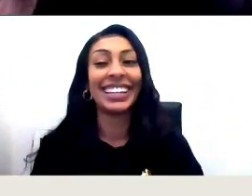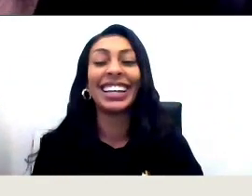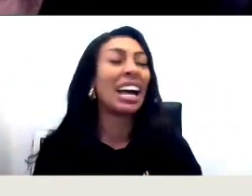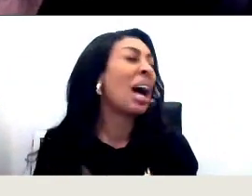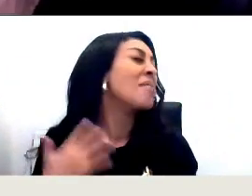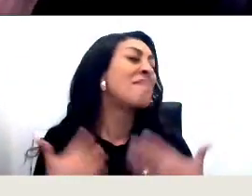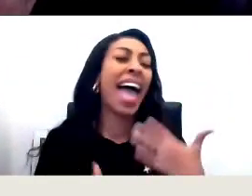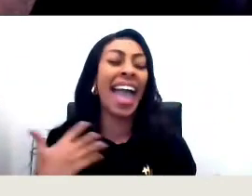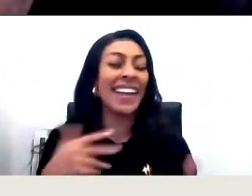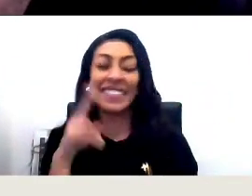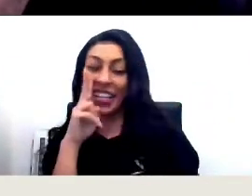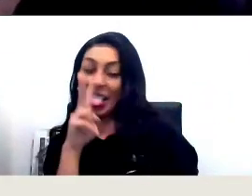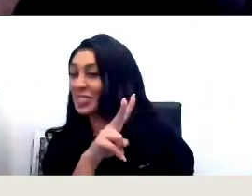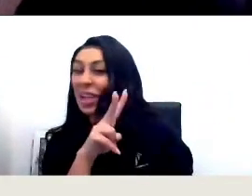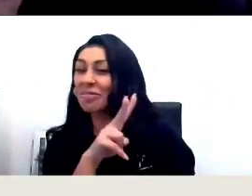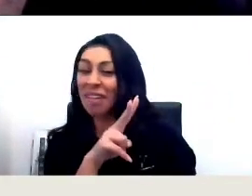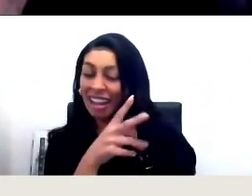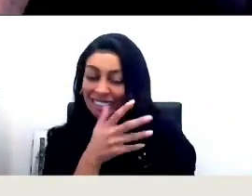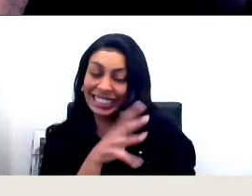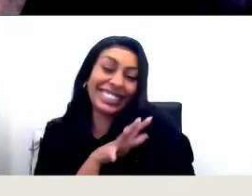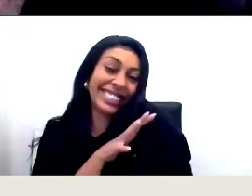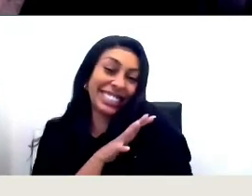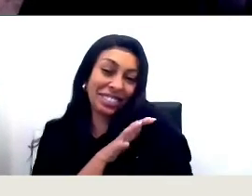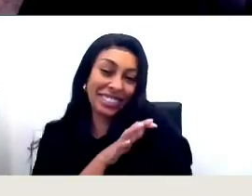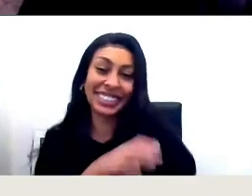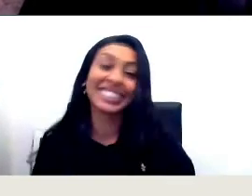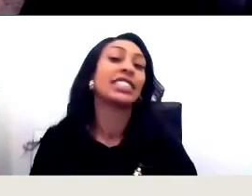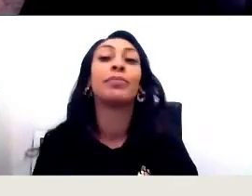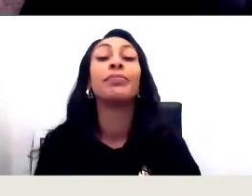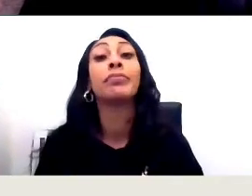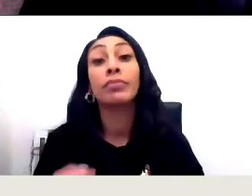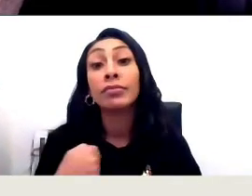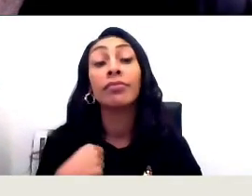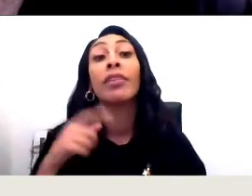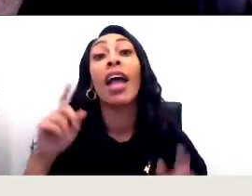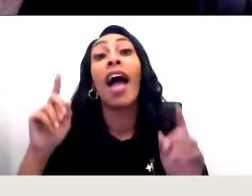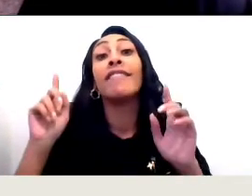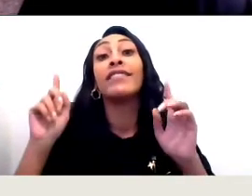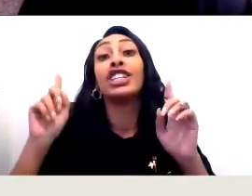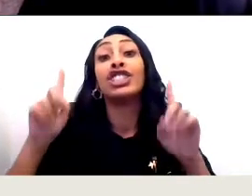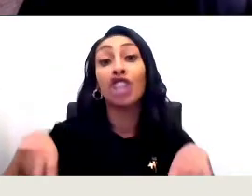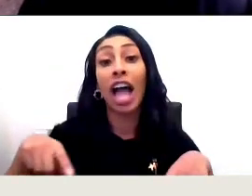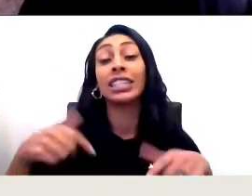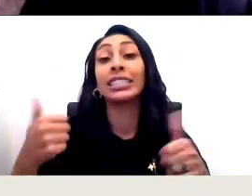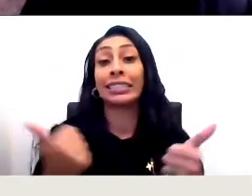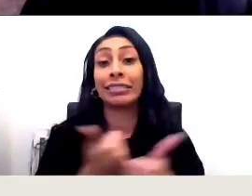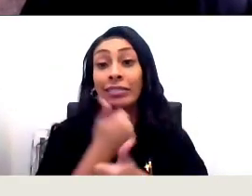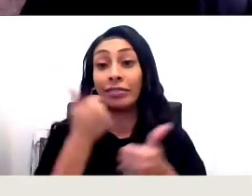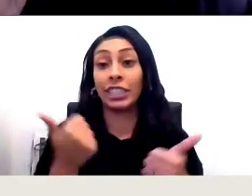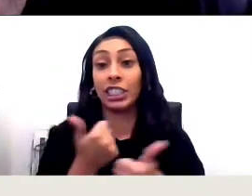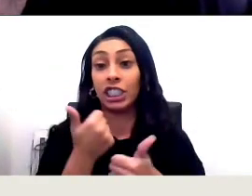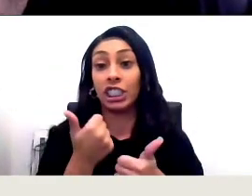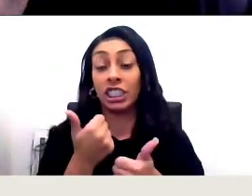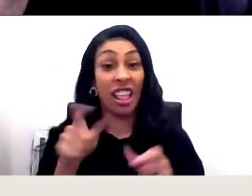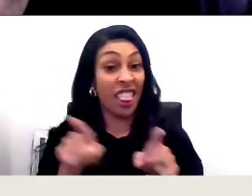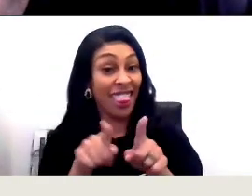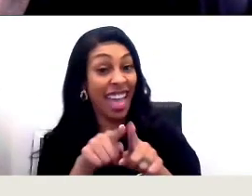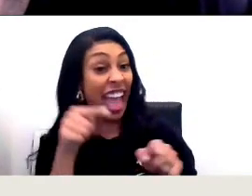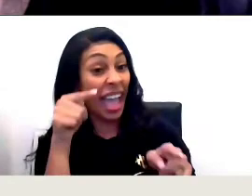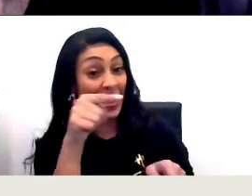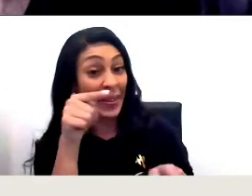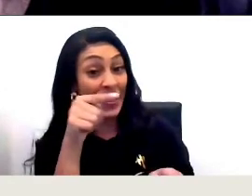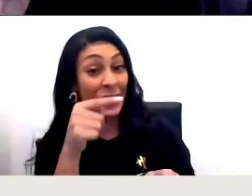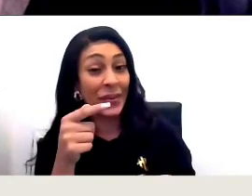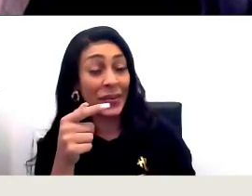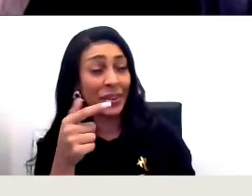too painful an experience. I wouldn't do that. So I've just finished, kind of like you actually, and it's